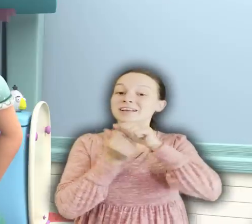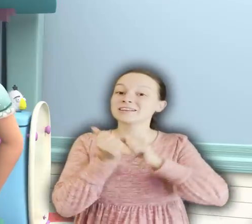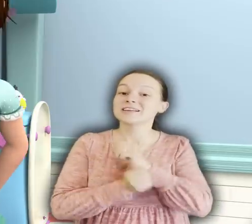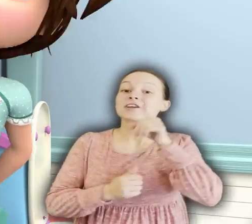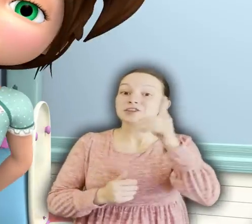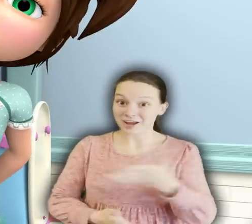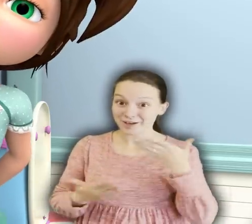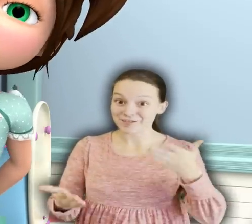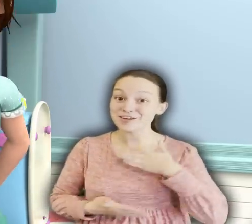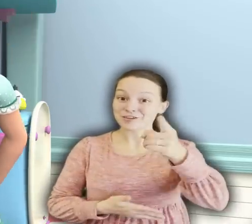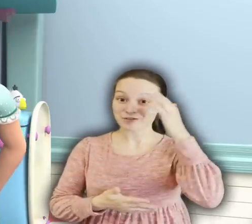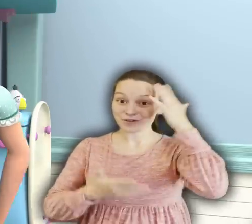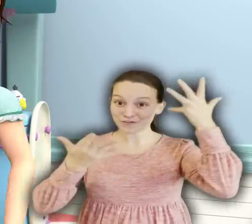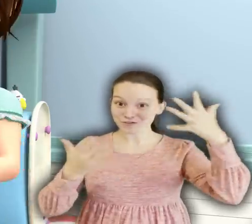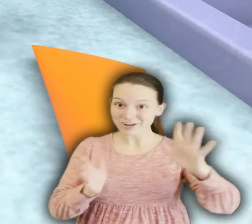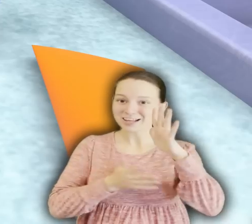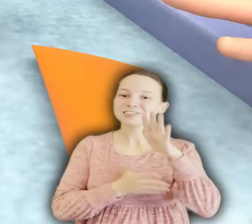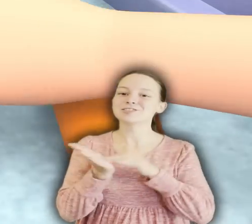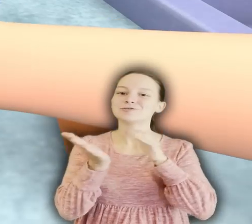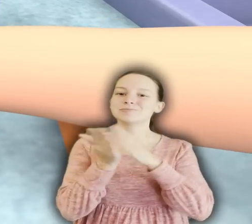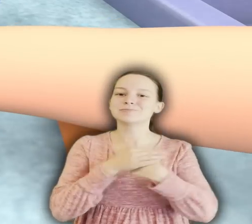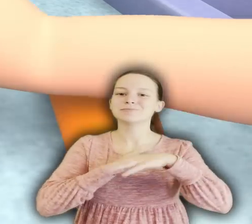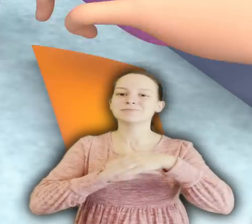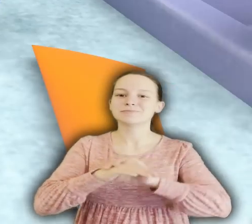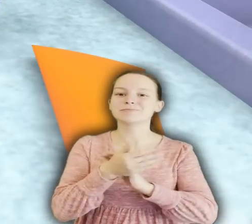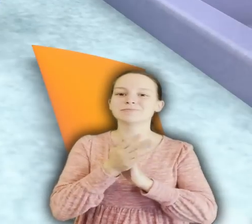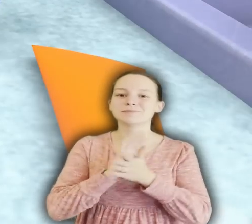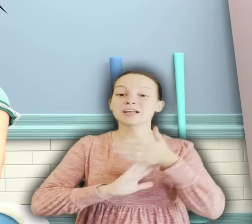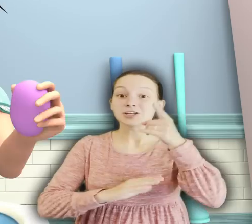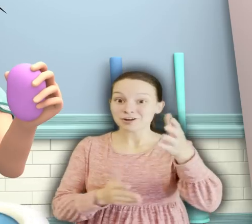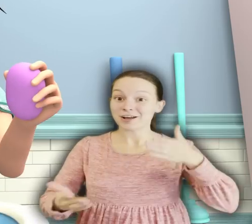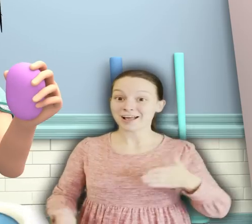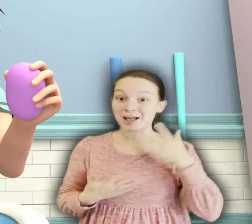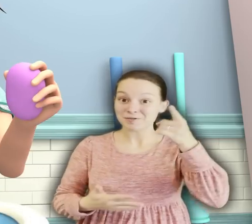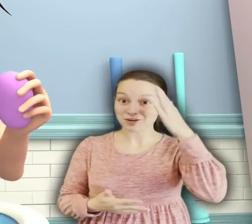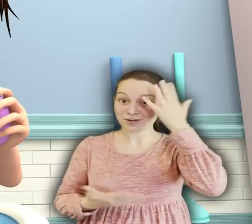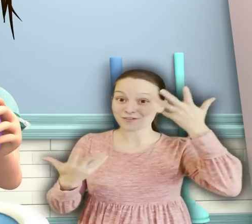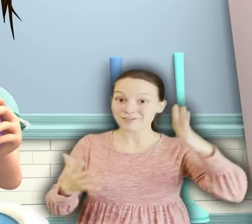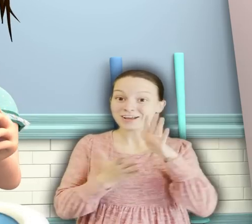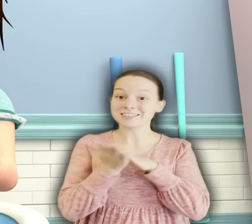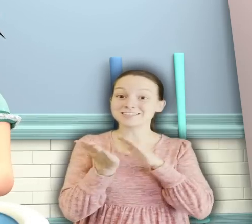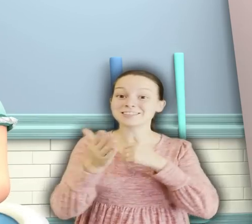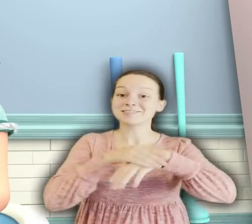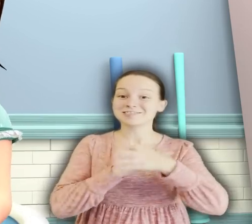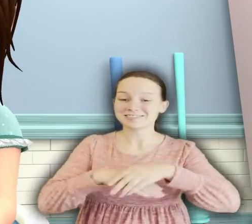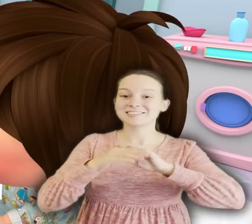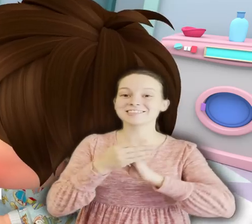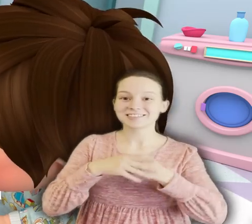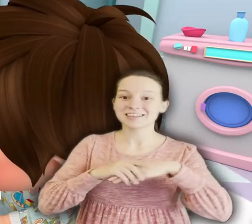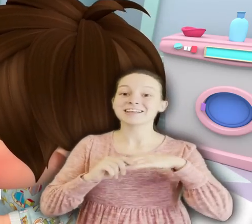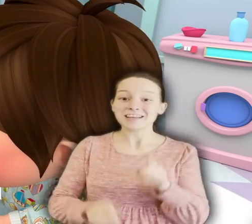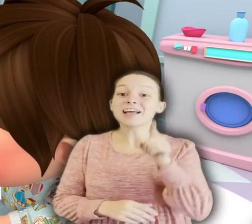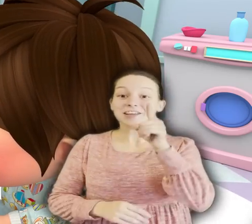if you're happy and you know it work with soul if you're happy and you know it rub with soap